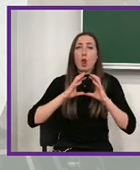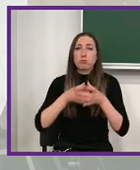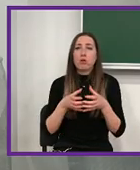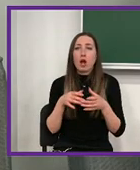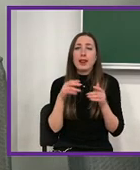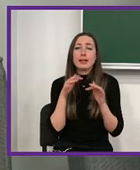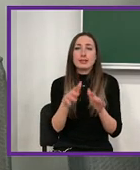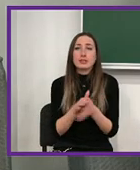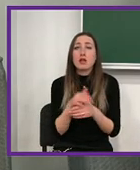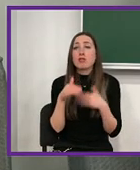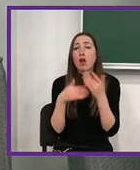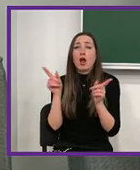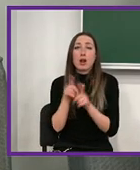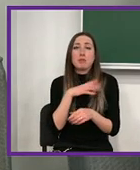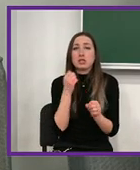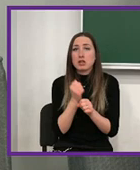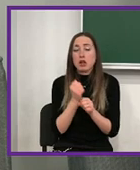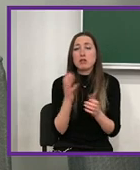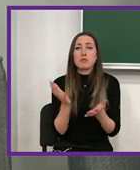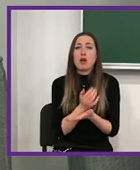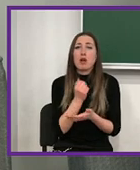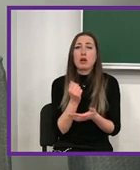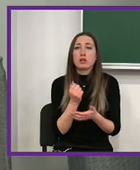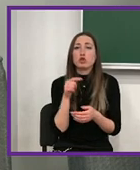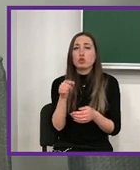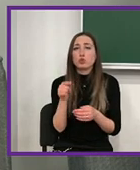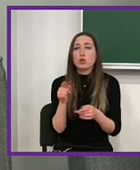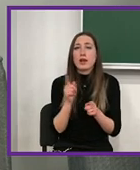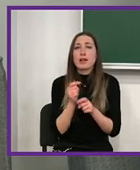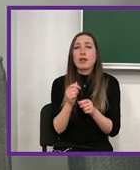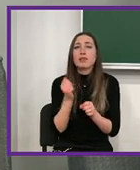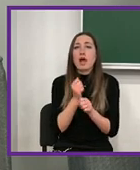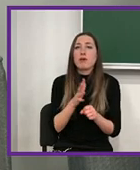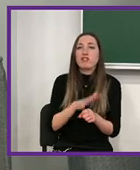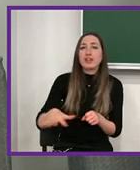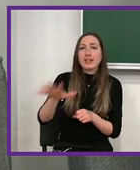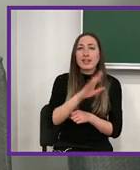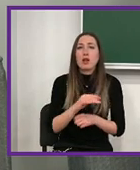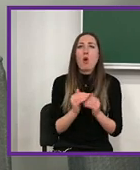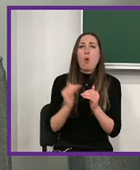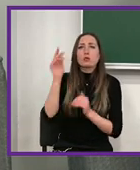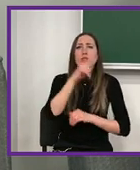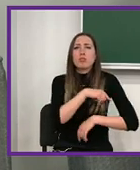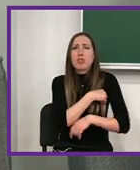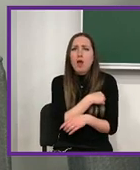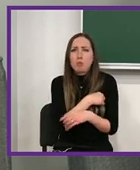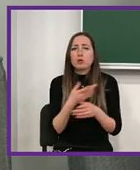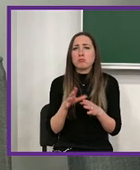implemented a global policy on physical work environment to ensure that we have the same standard across the board.